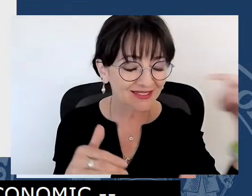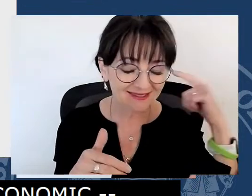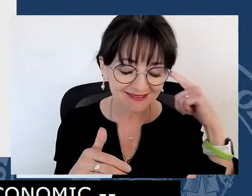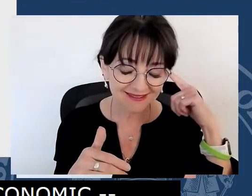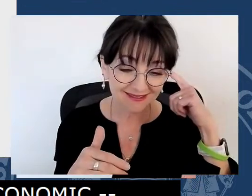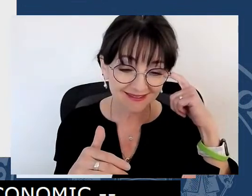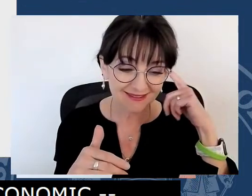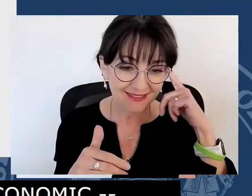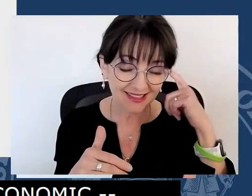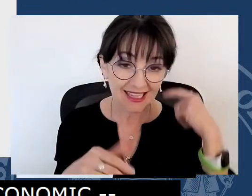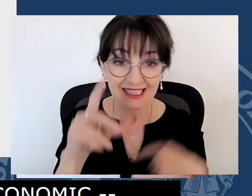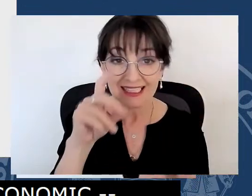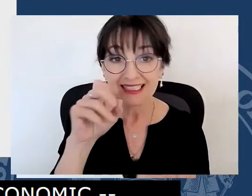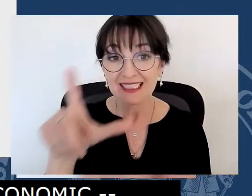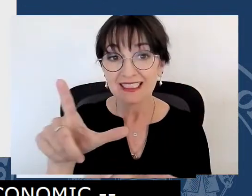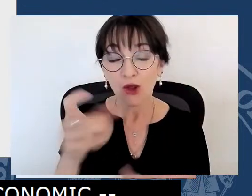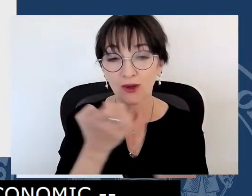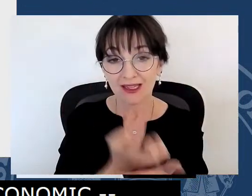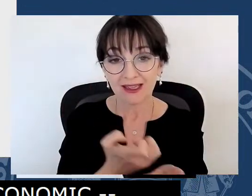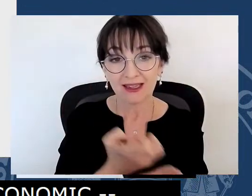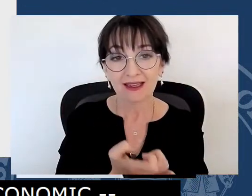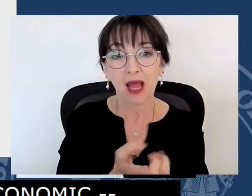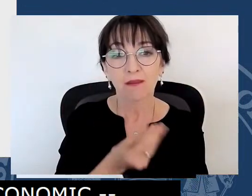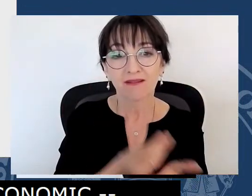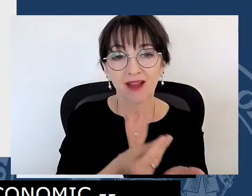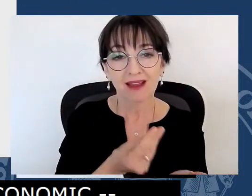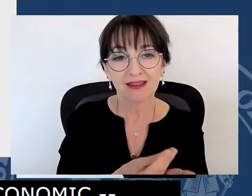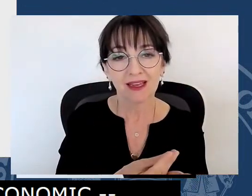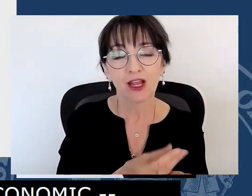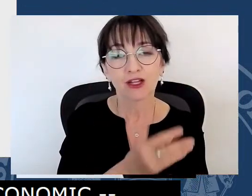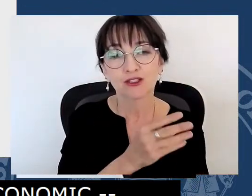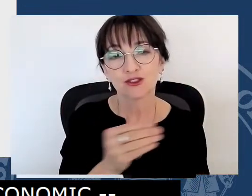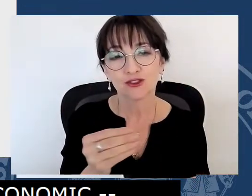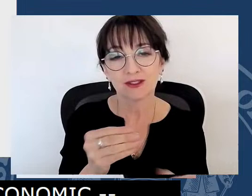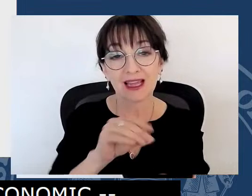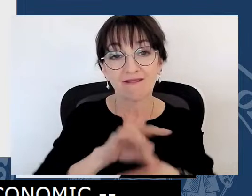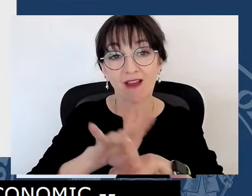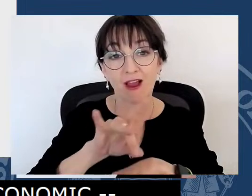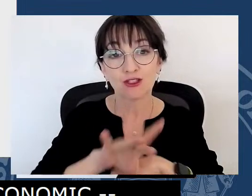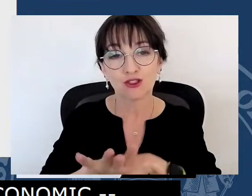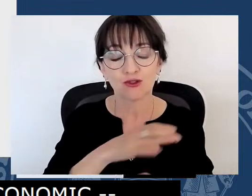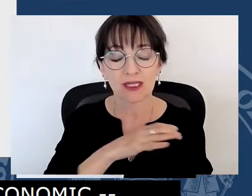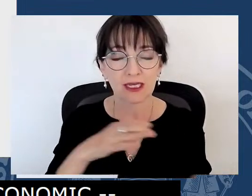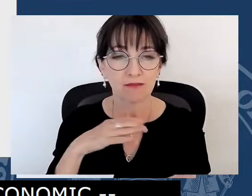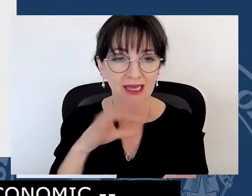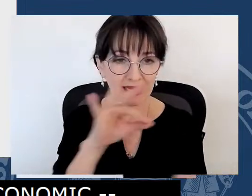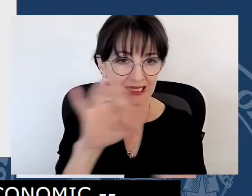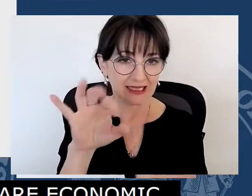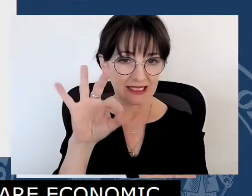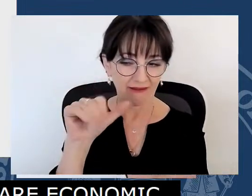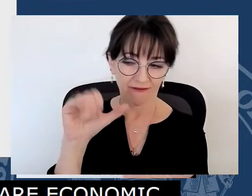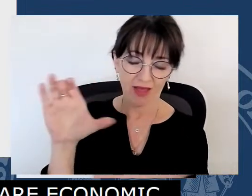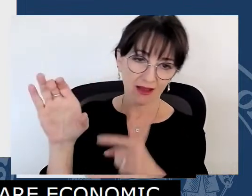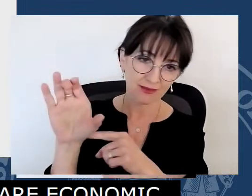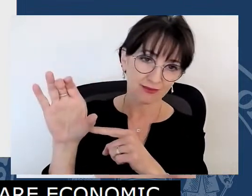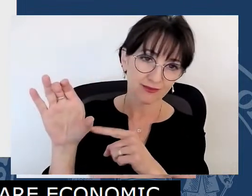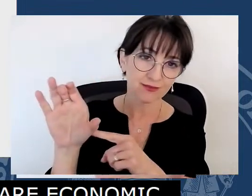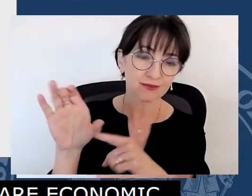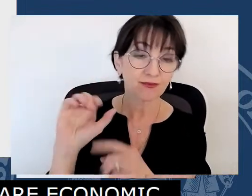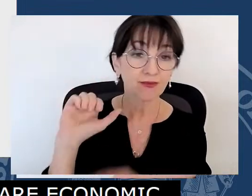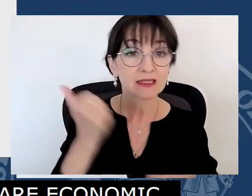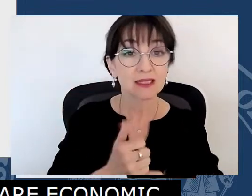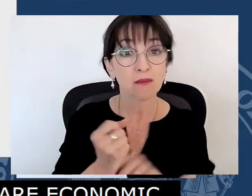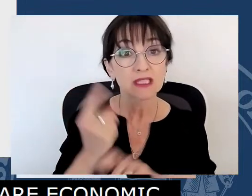and Financial Advisory Committee, which establishes those revenue estimates every year. And since